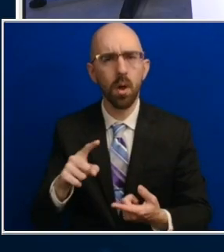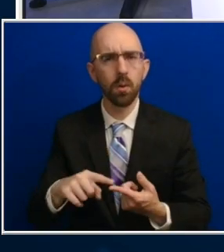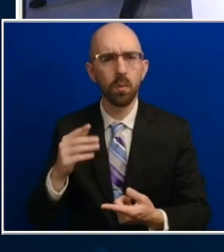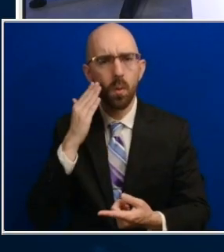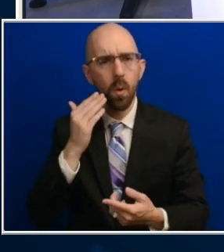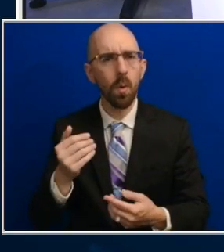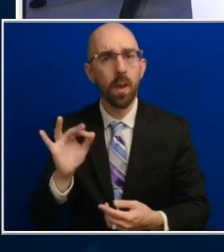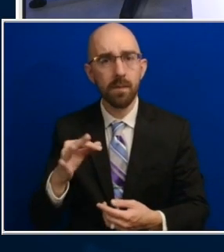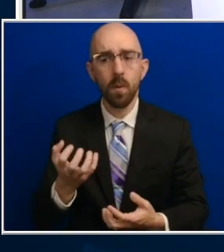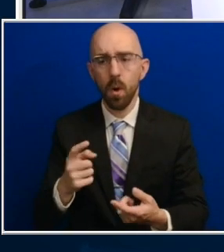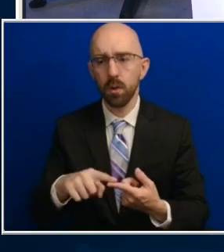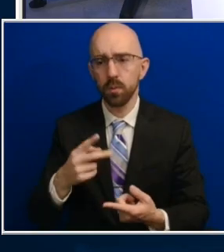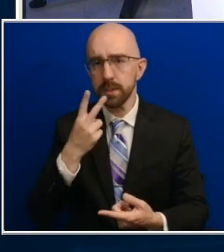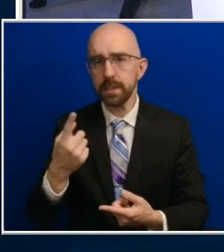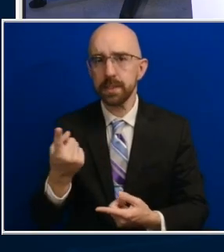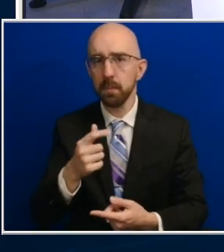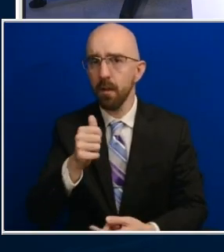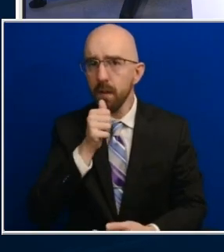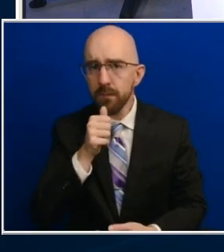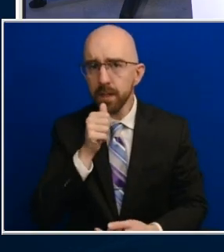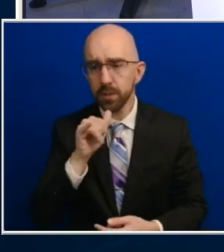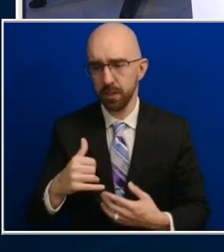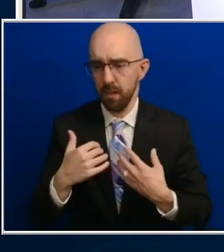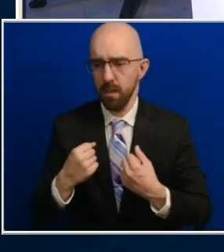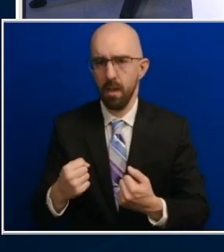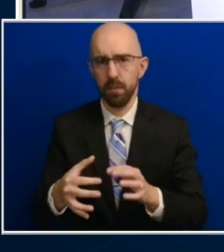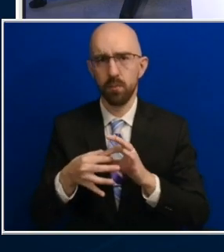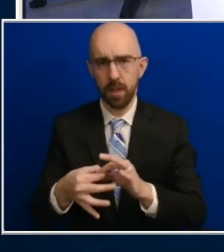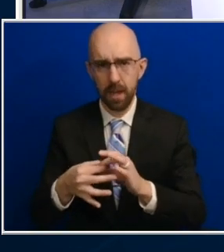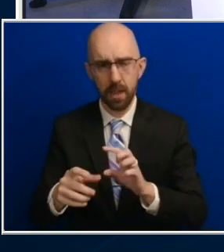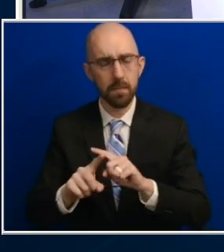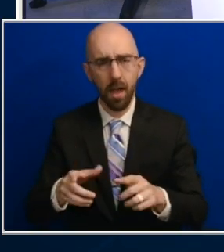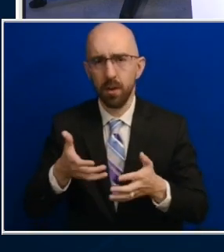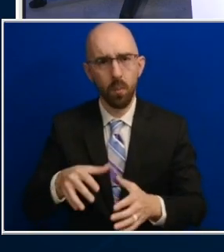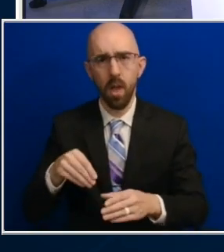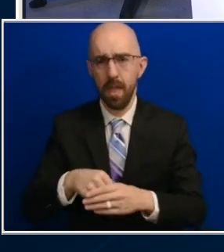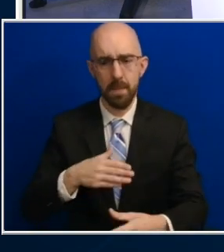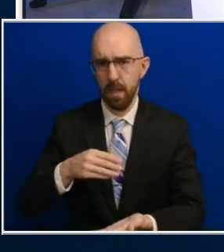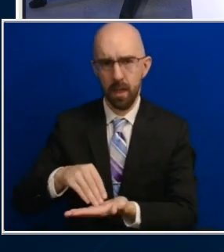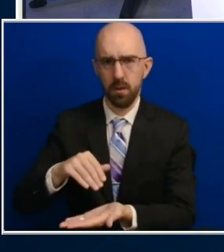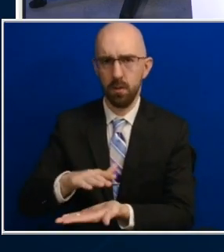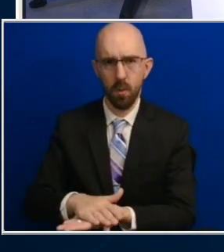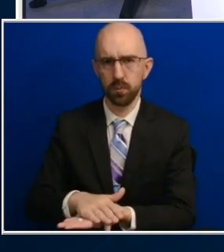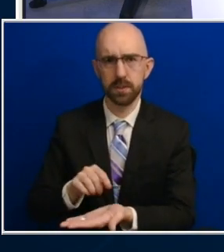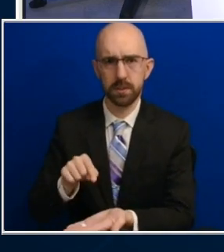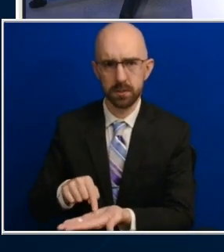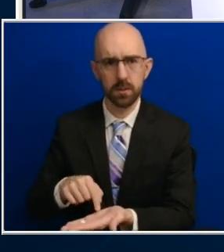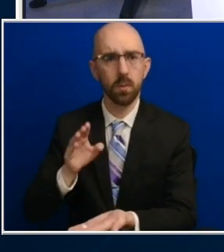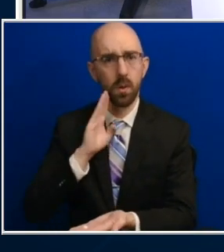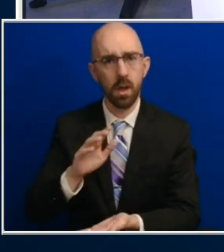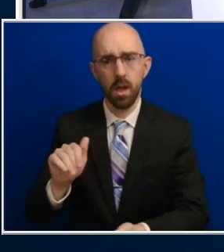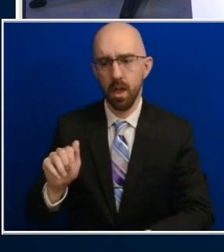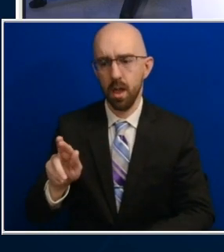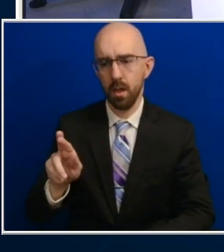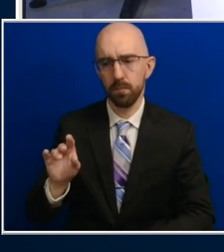something confidential that is health related, but don't want it in my notes? Will Abridge record